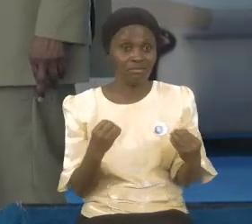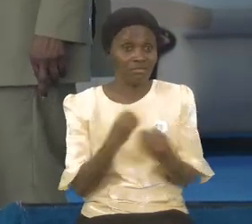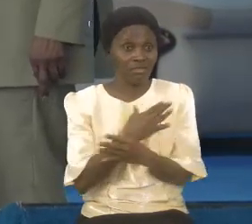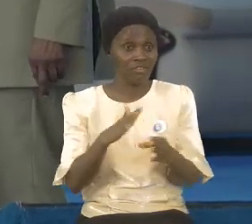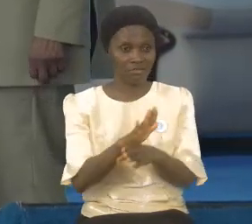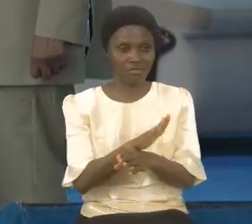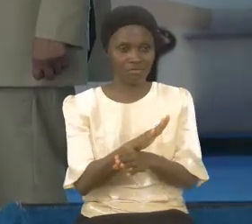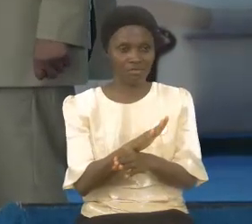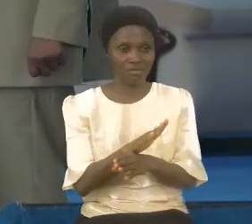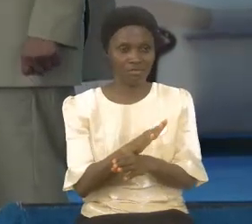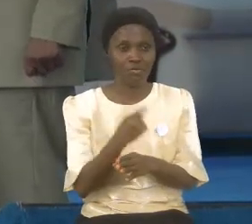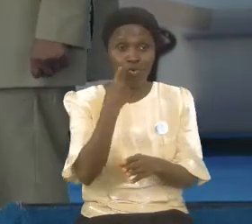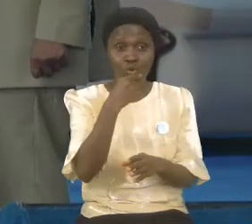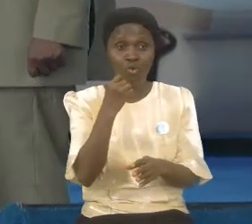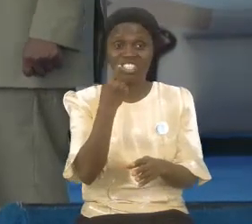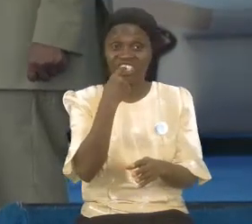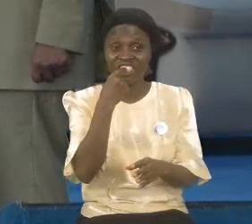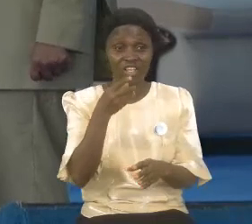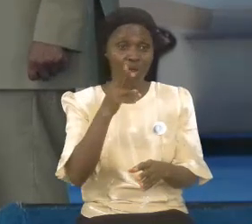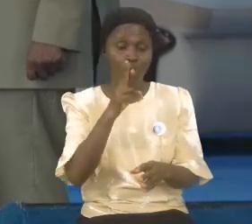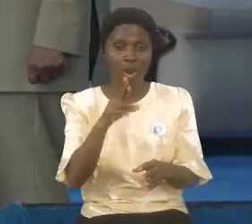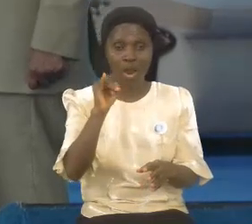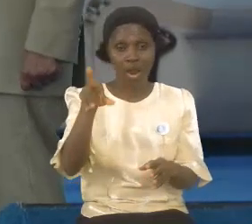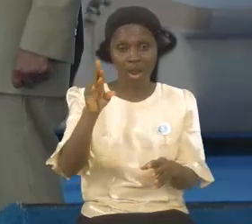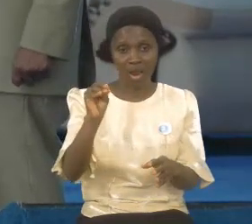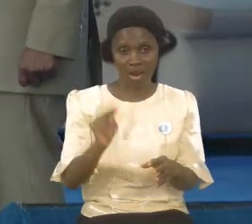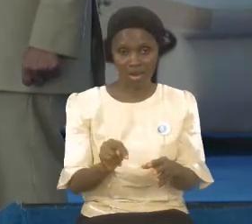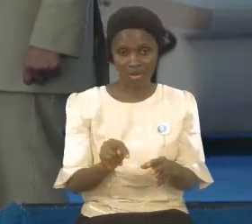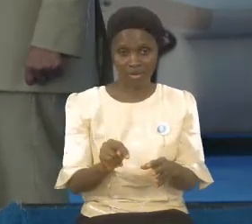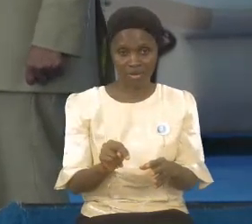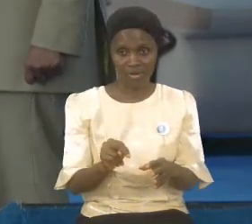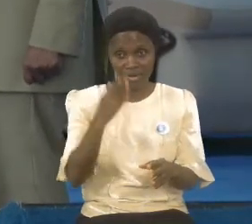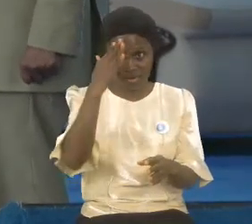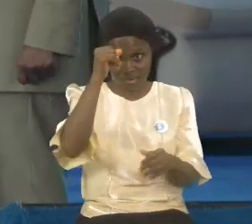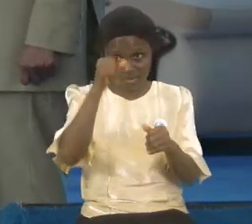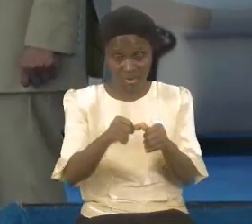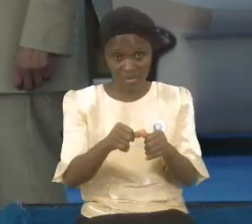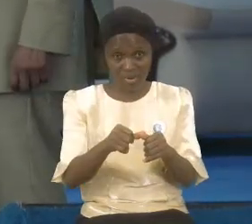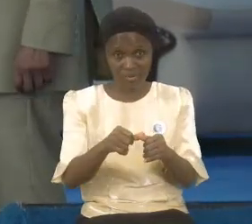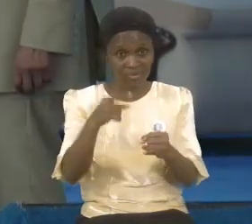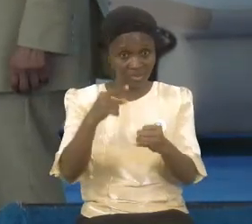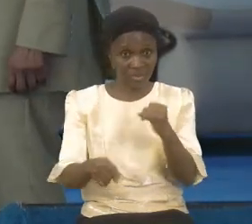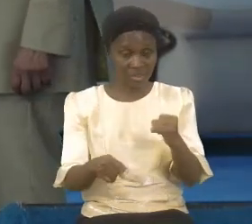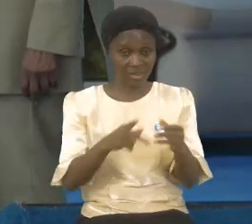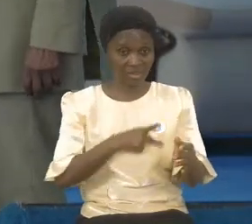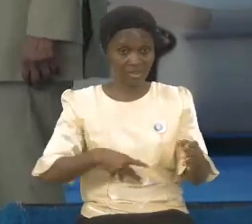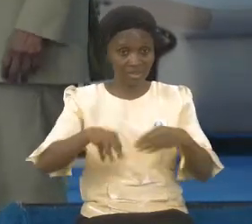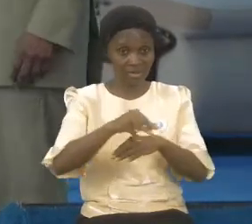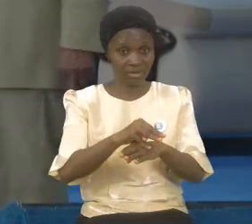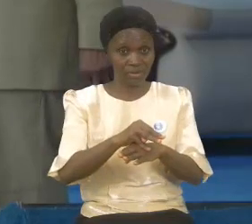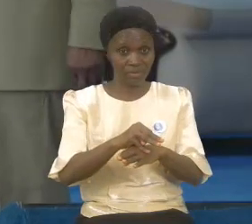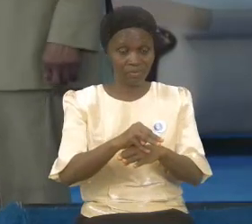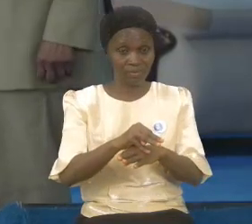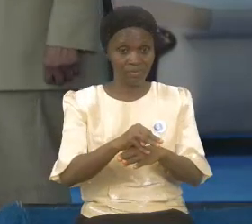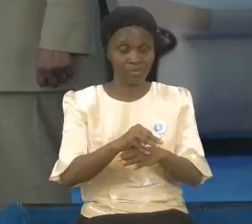whose teeth were of iron. Remember, the last is the kingdom represented by iron, and